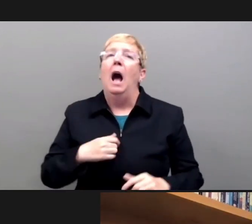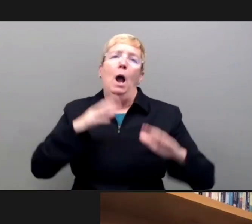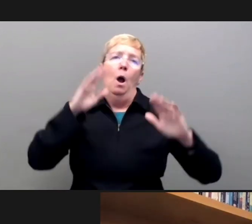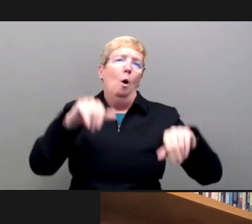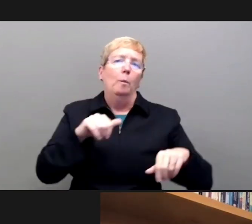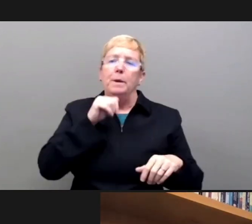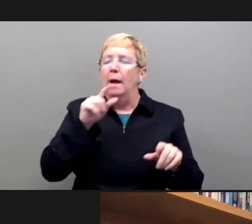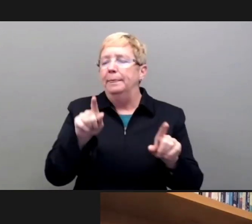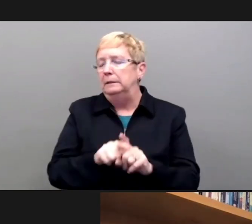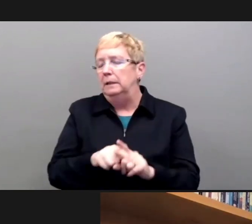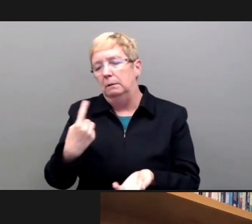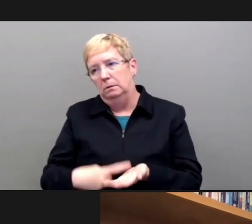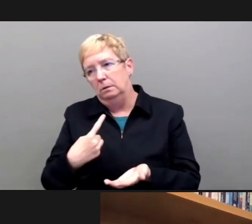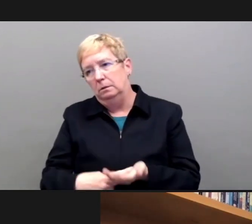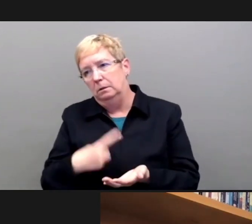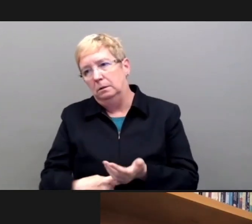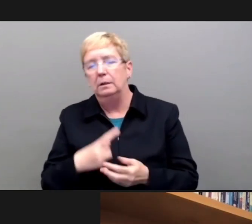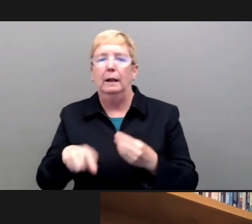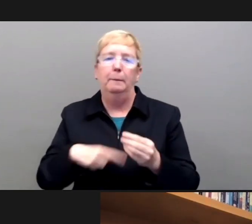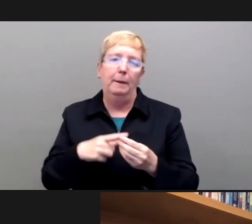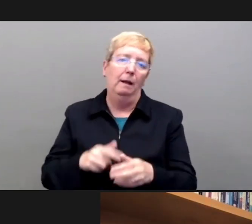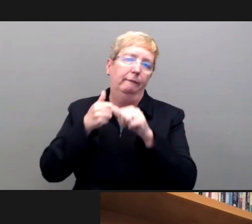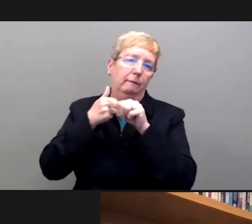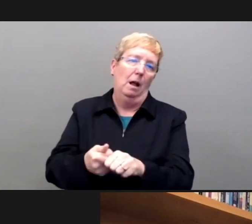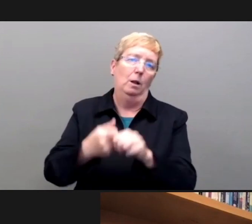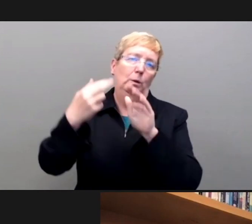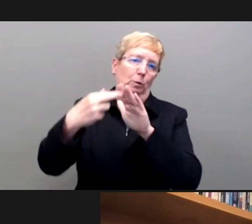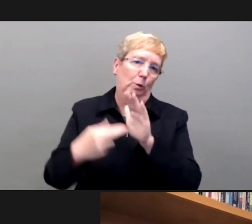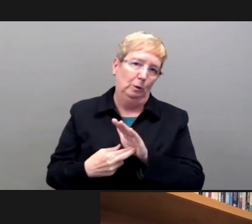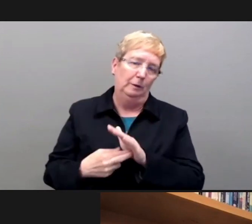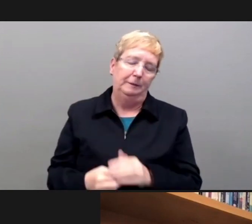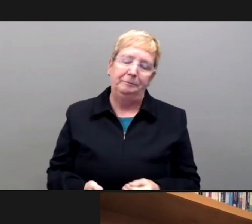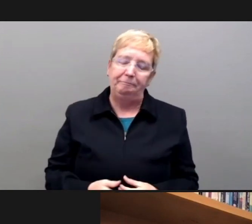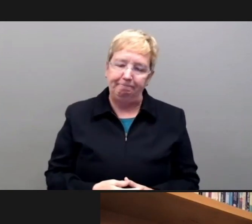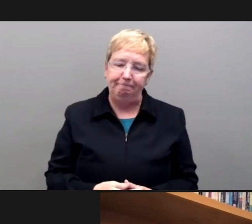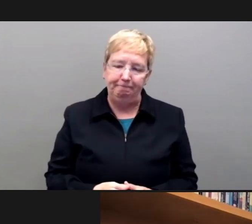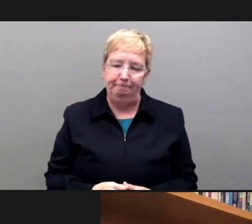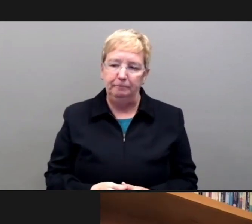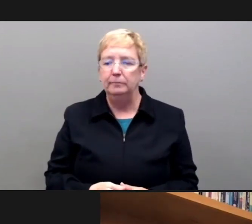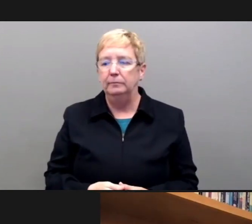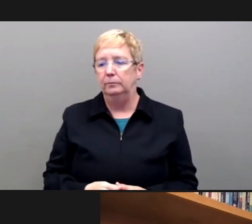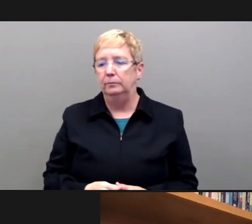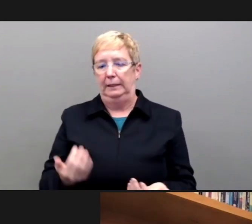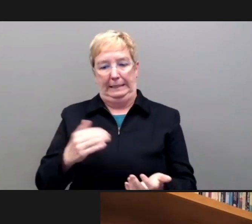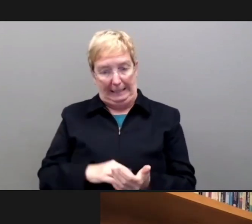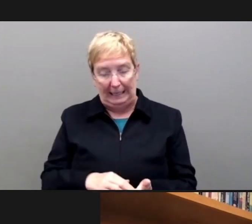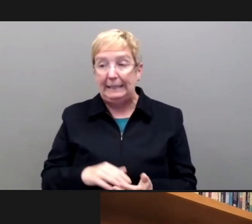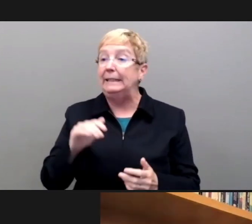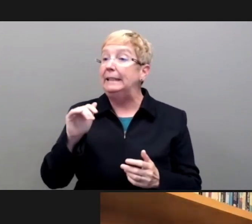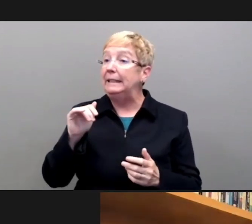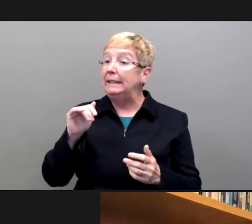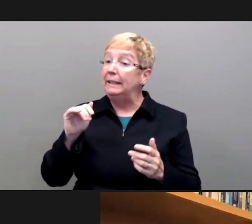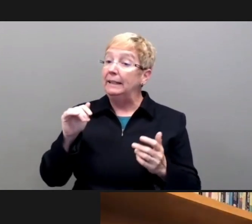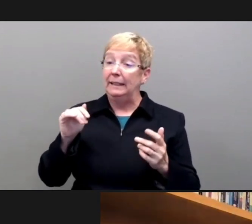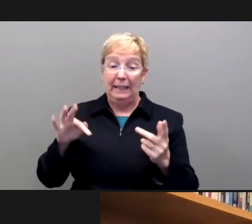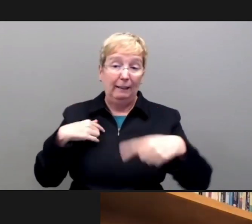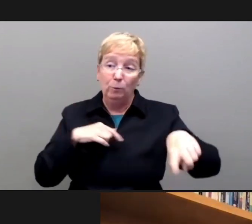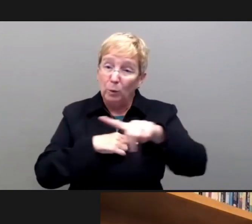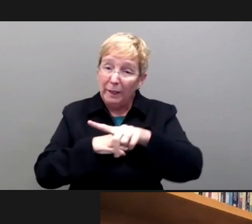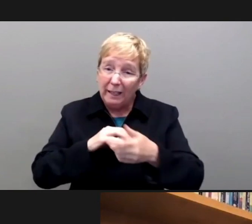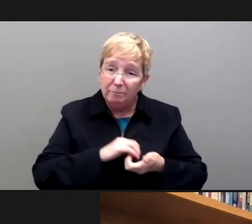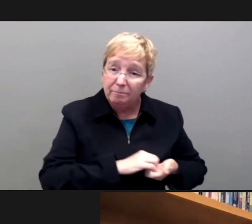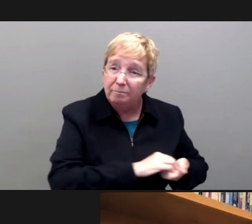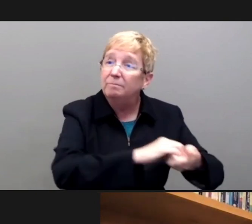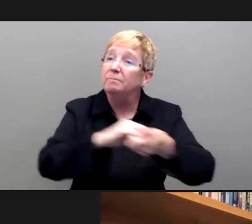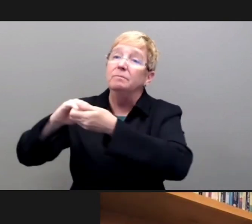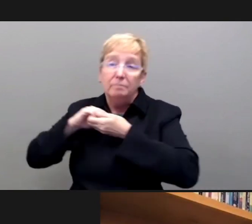over compliance. And again, the more New Mexicans that are in this together, the